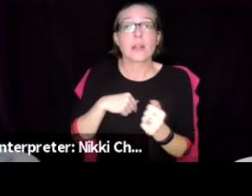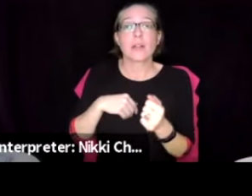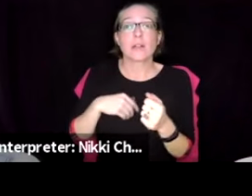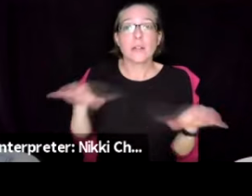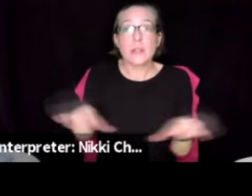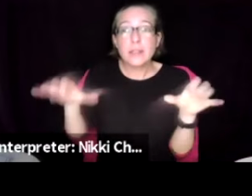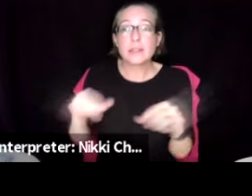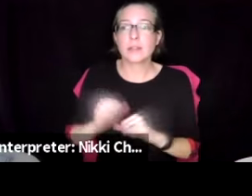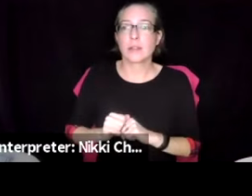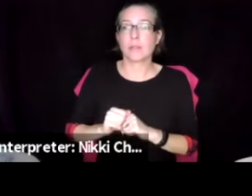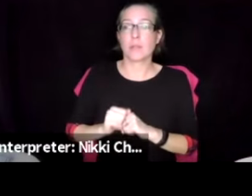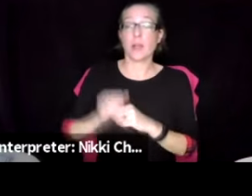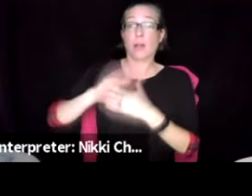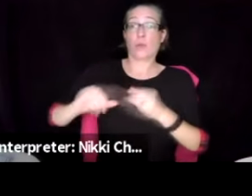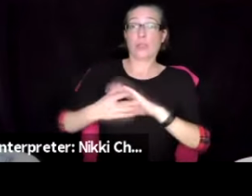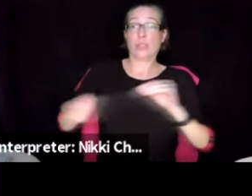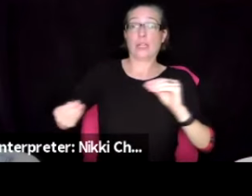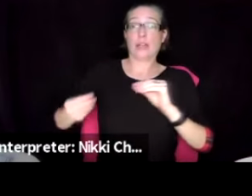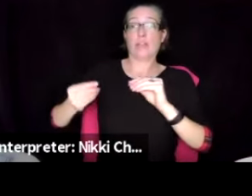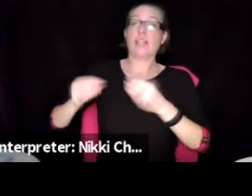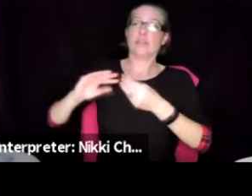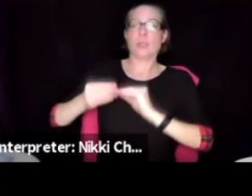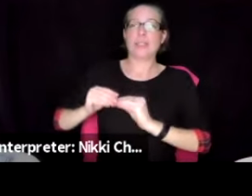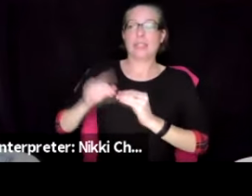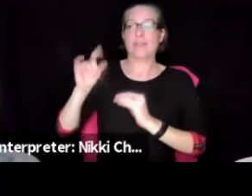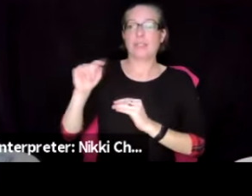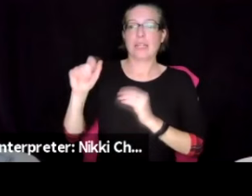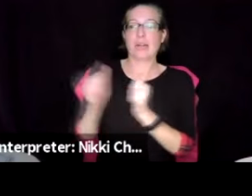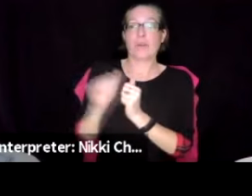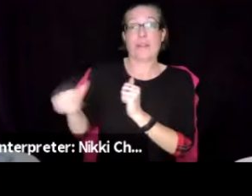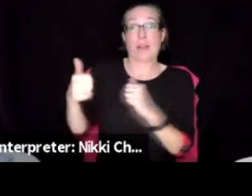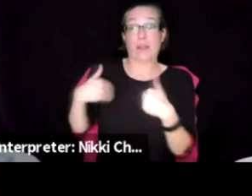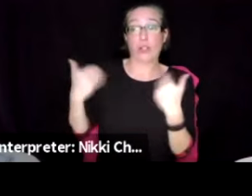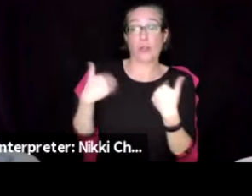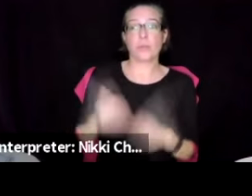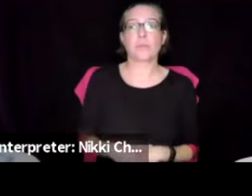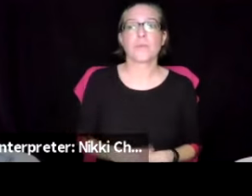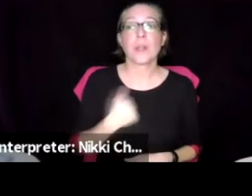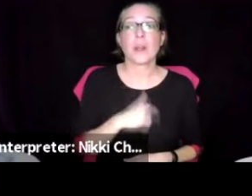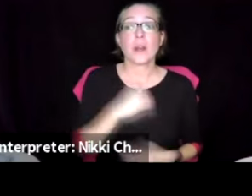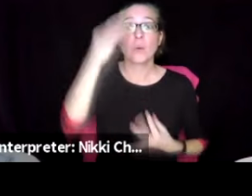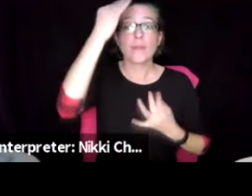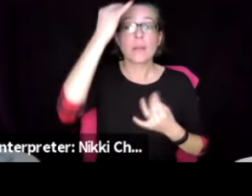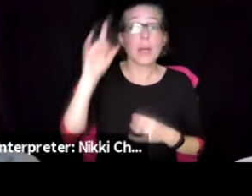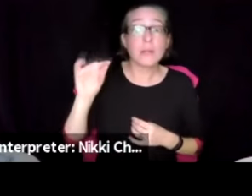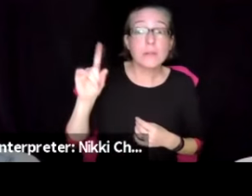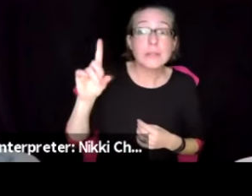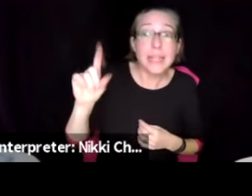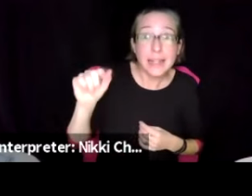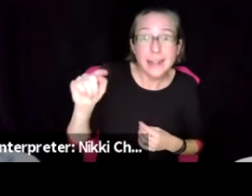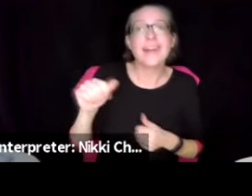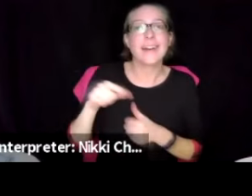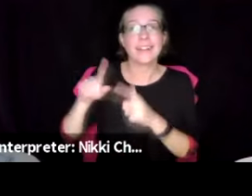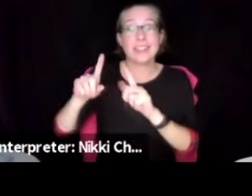and qualitative data with other youth. And we think about data, surveys, community